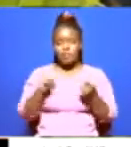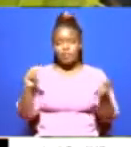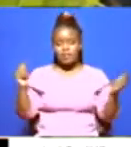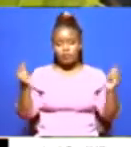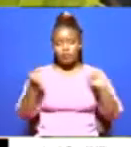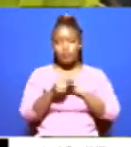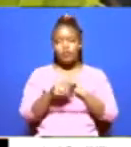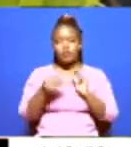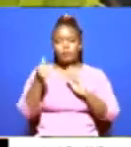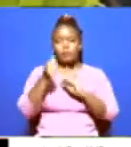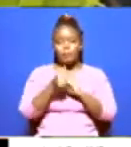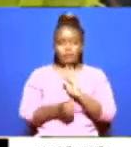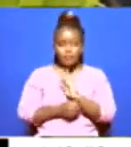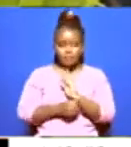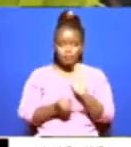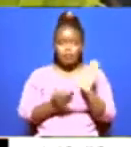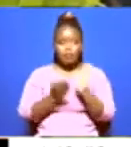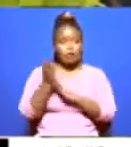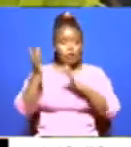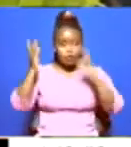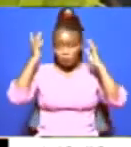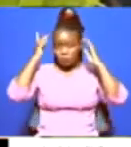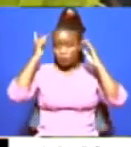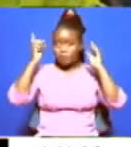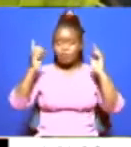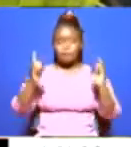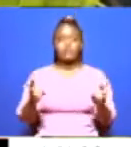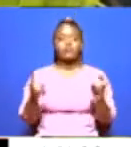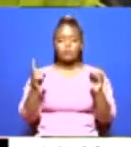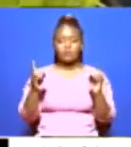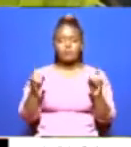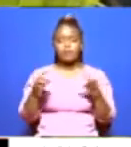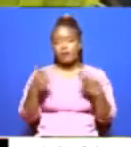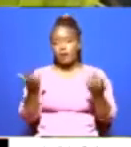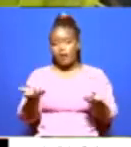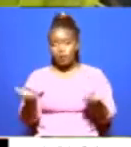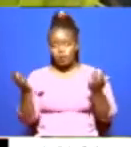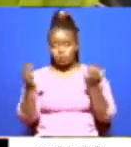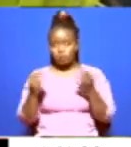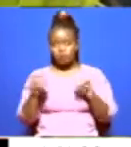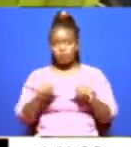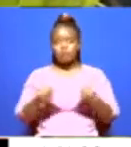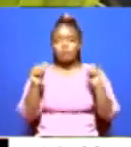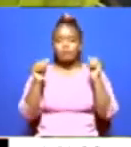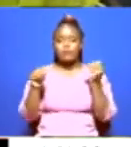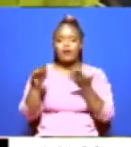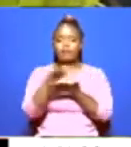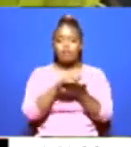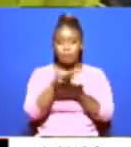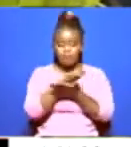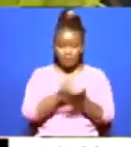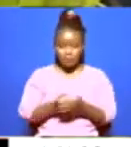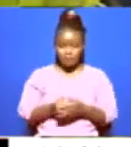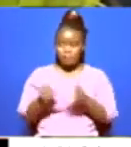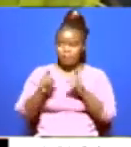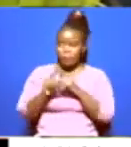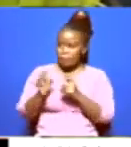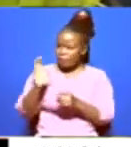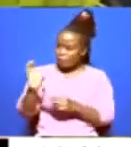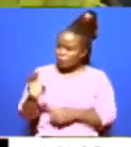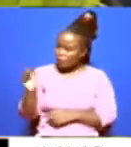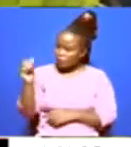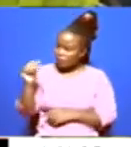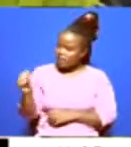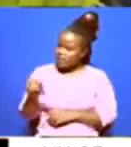by determining the disputes that relate to land and environment. And CS, you are not the only one who